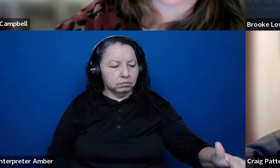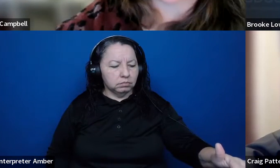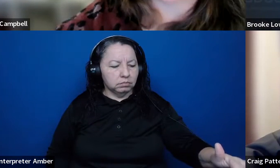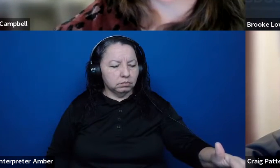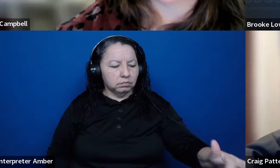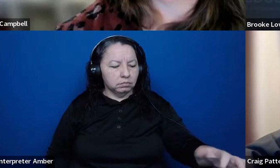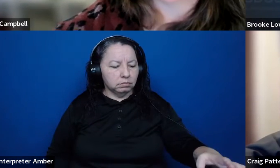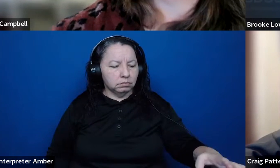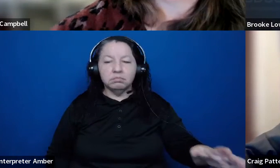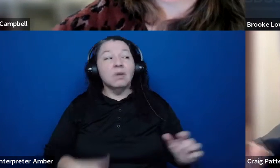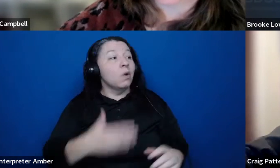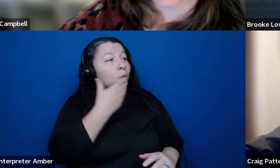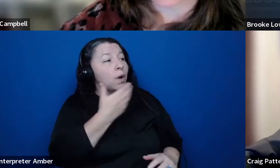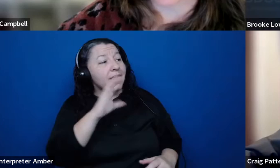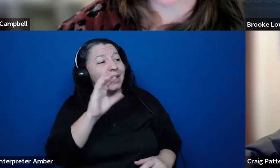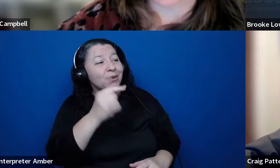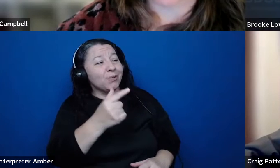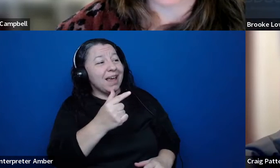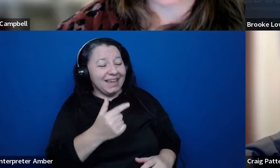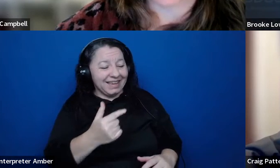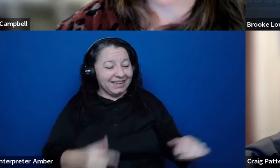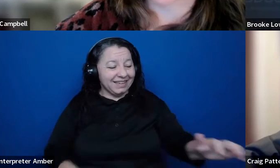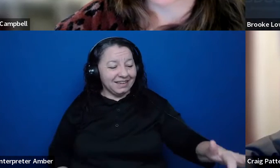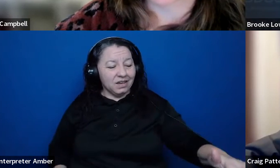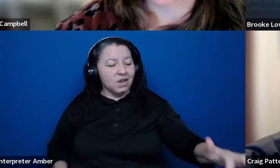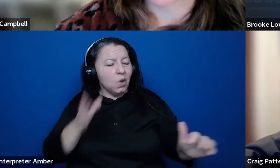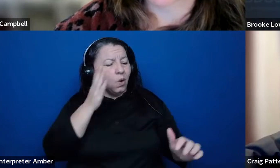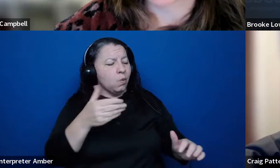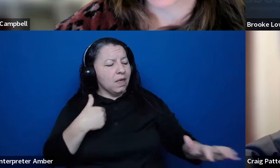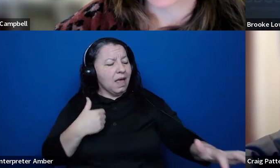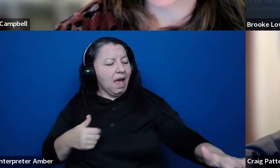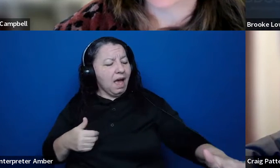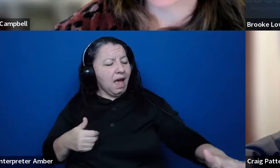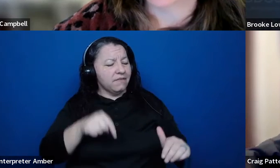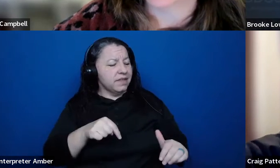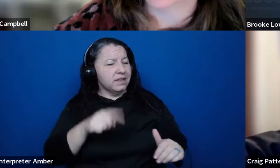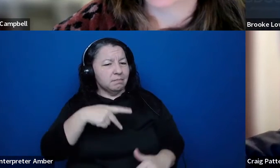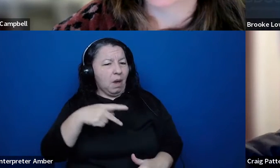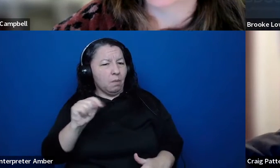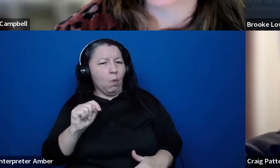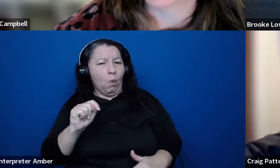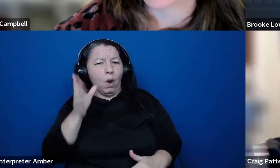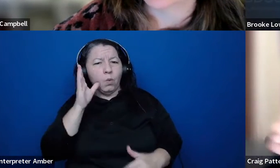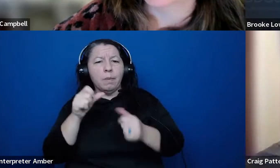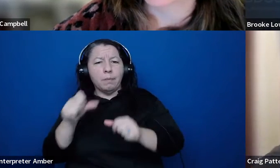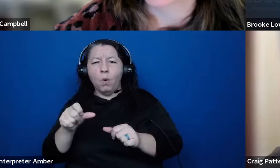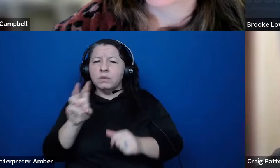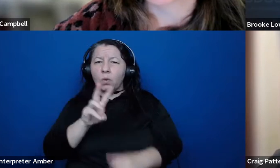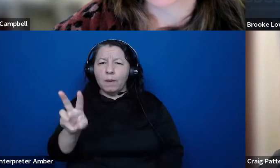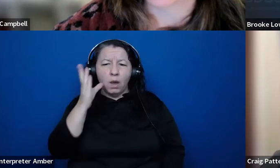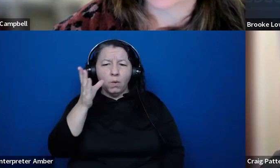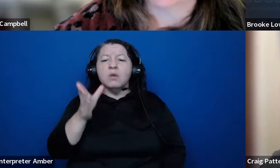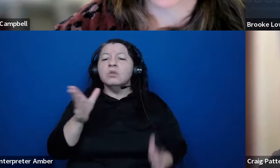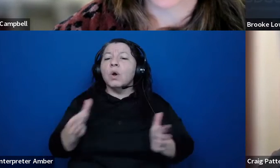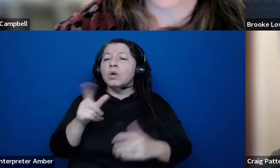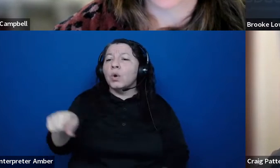Thanks, Craig. I know we will have this PowerPoint on our website, so I encourage you to go to the website.